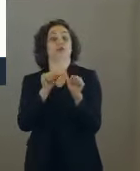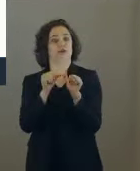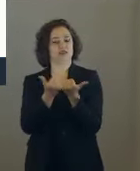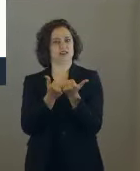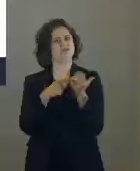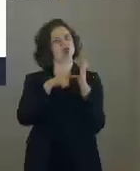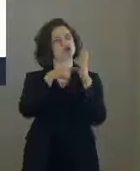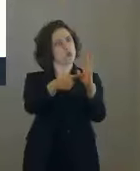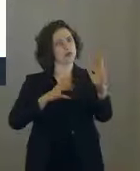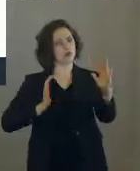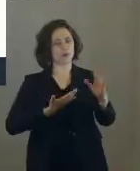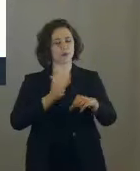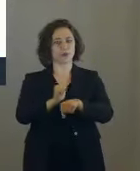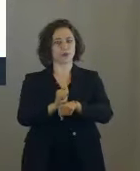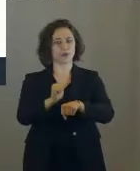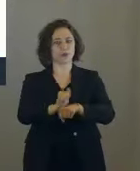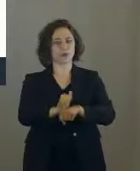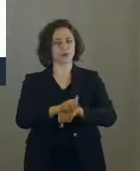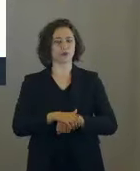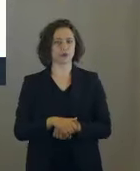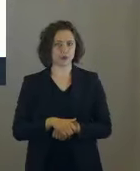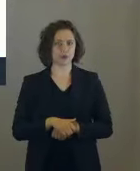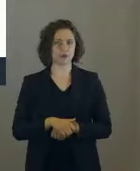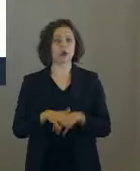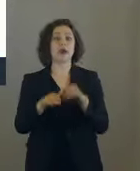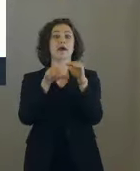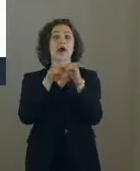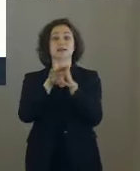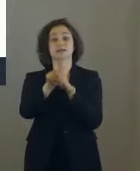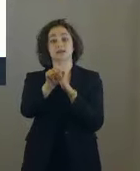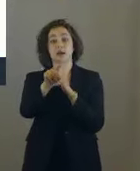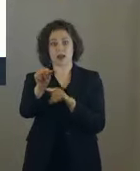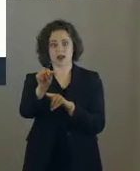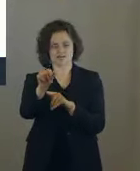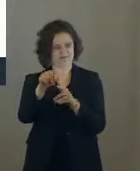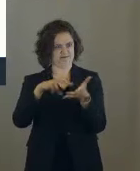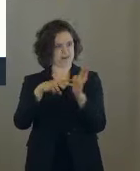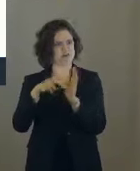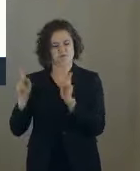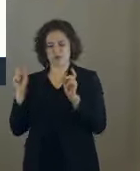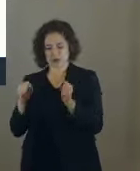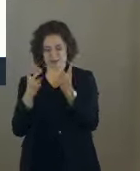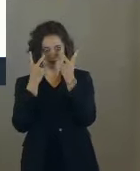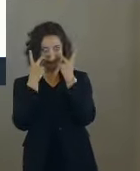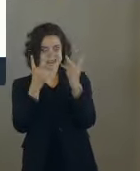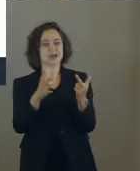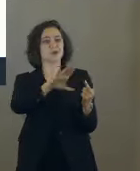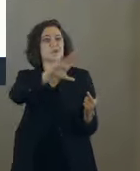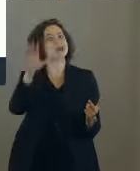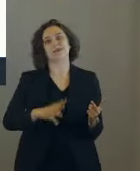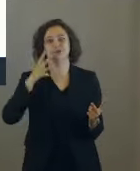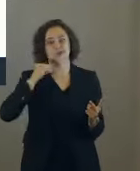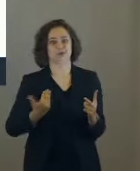do. Having access to the data above will allow people access to data in a way that they have never been able to see before from our